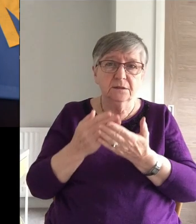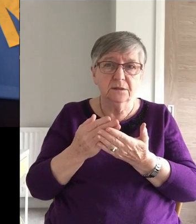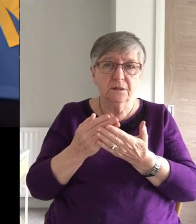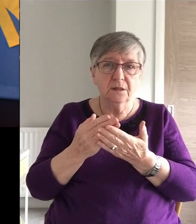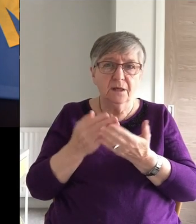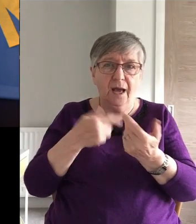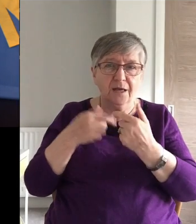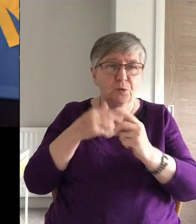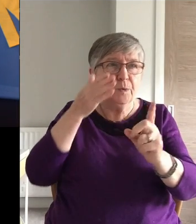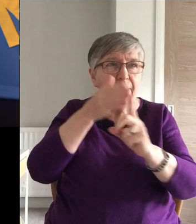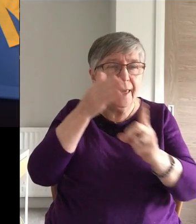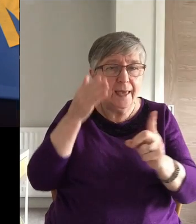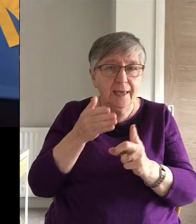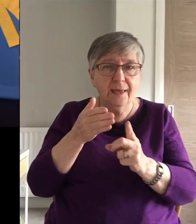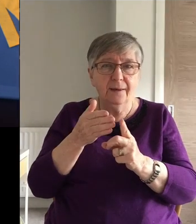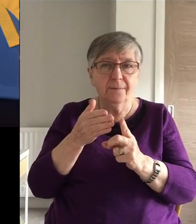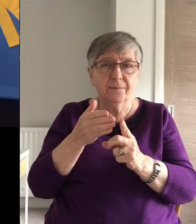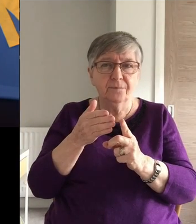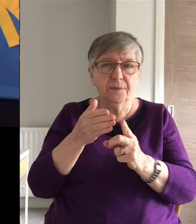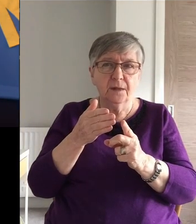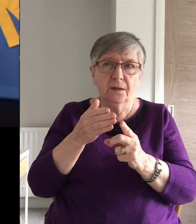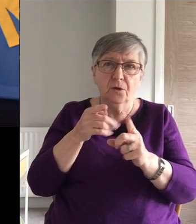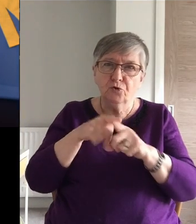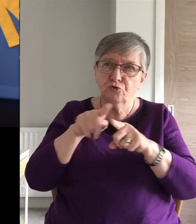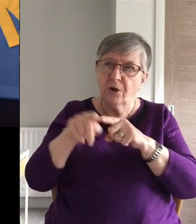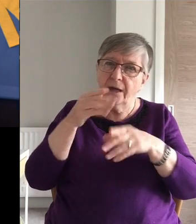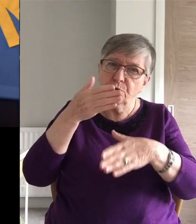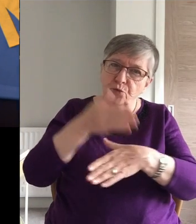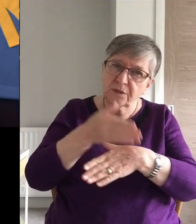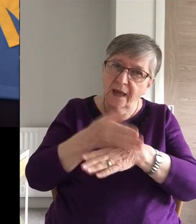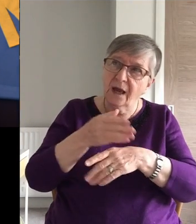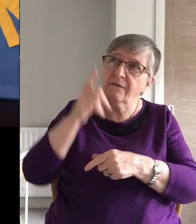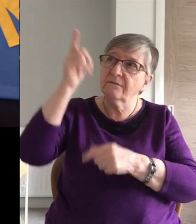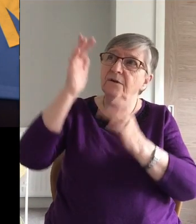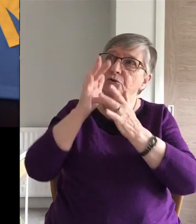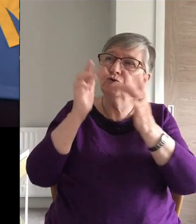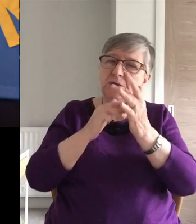more consciously aim and direct ourselves at serving him and obeying him.